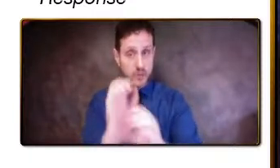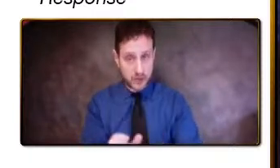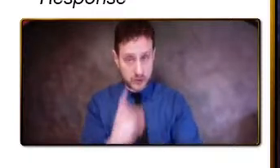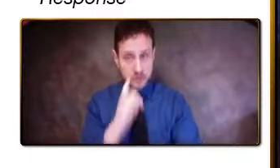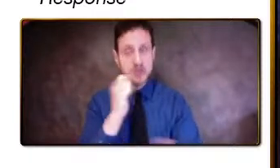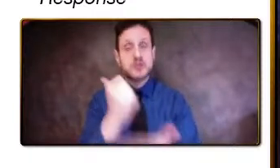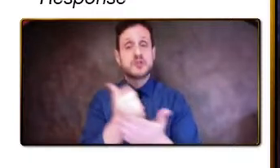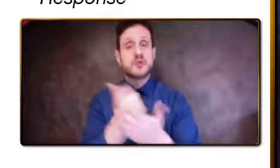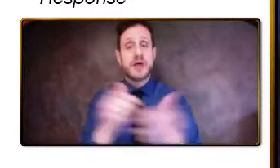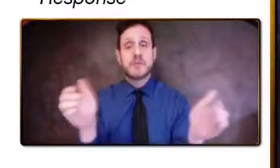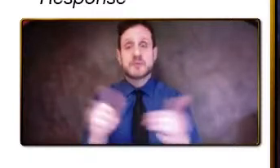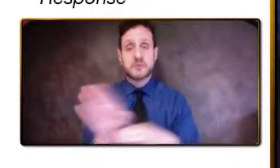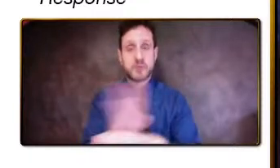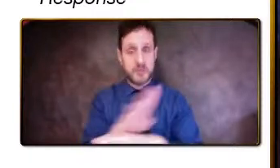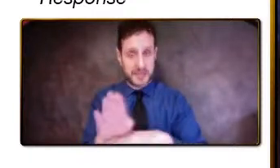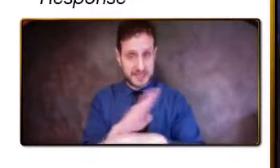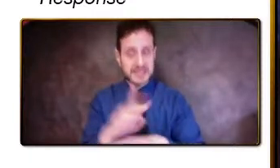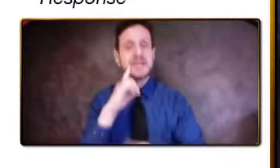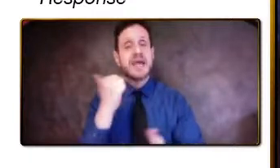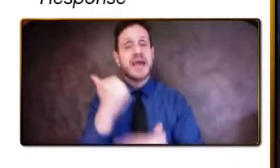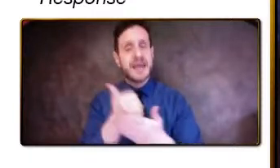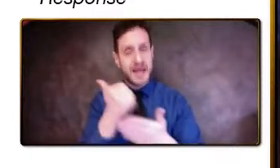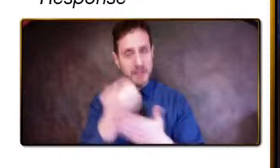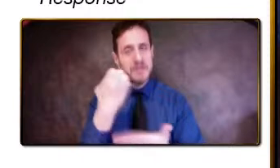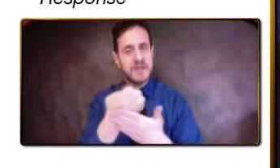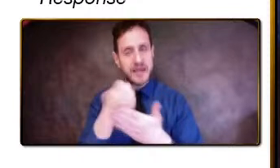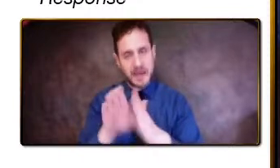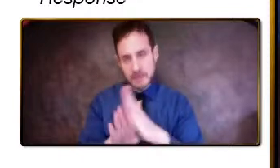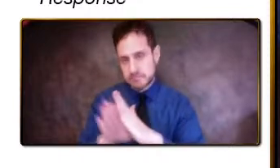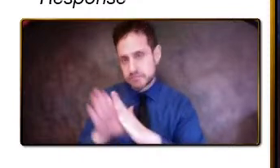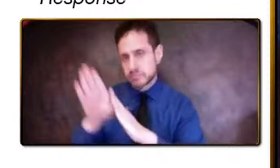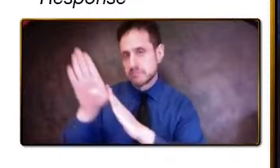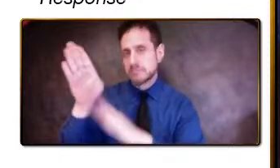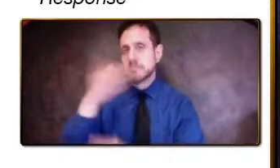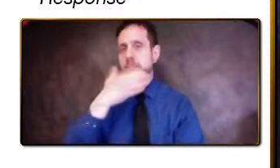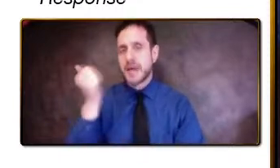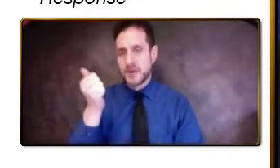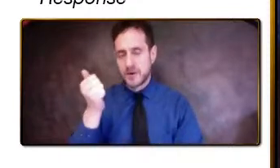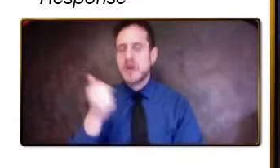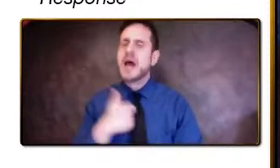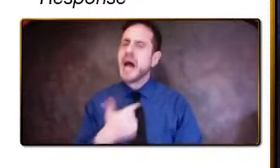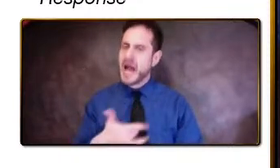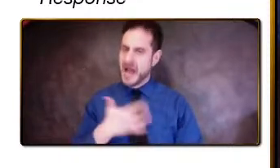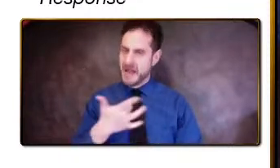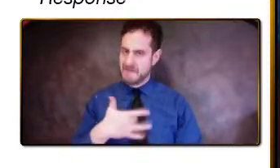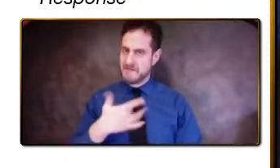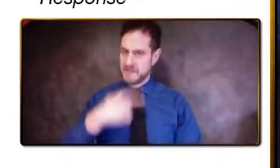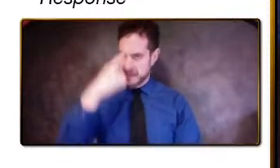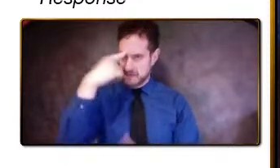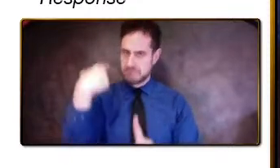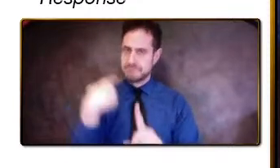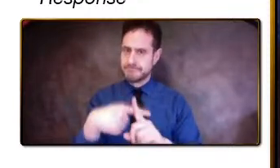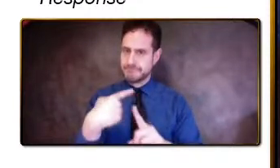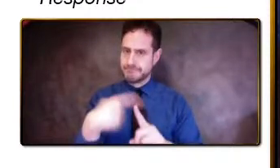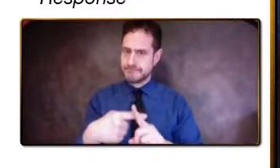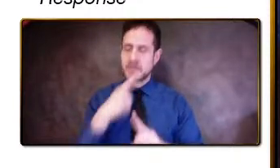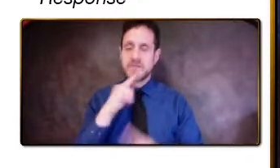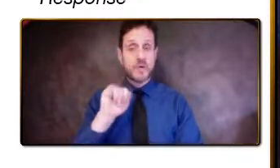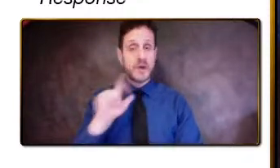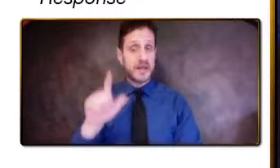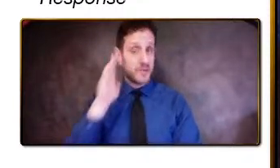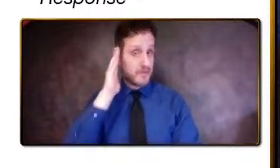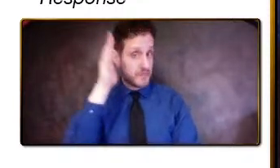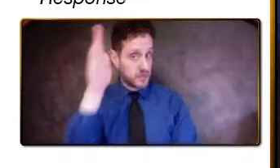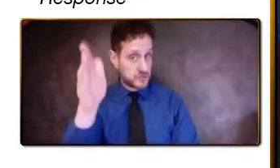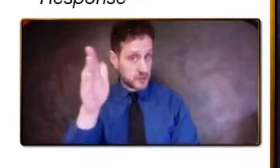and overall build back better. I have every reason to be optimistic for the future of Illinois and the nation, and